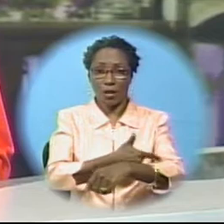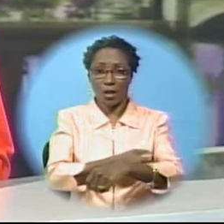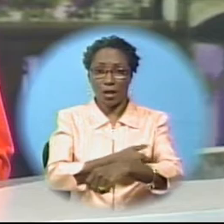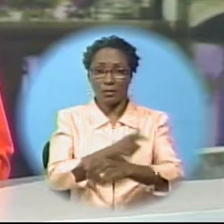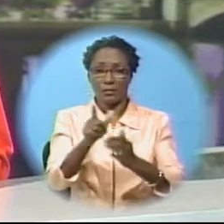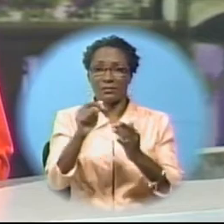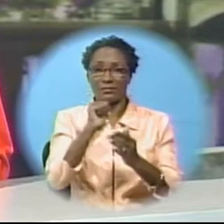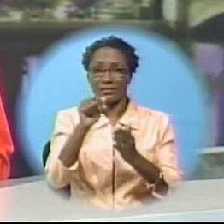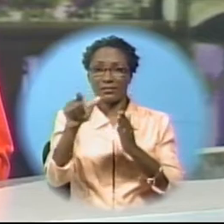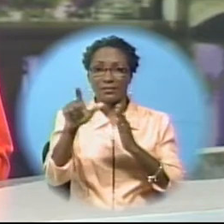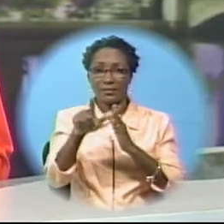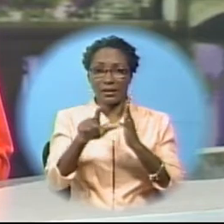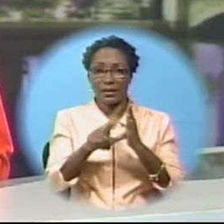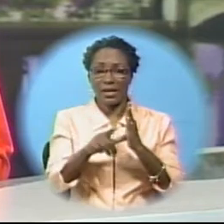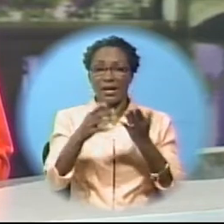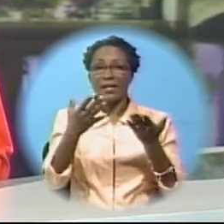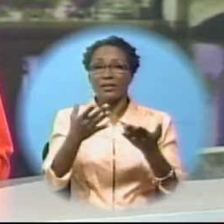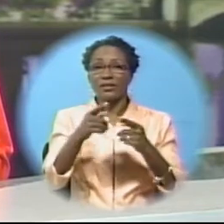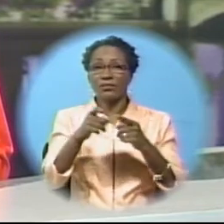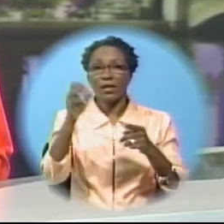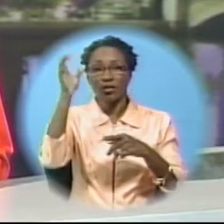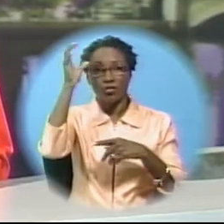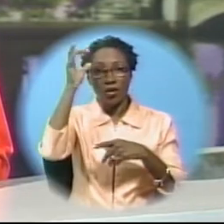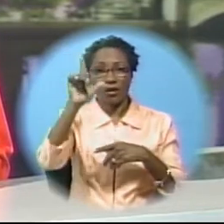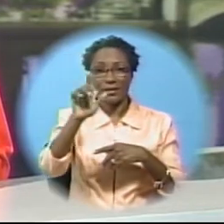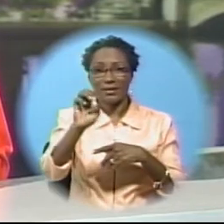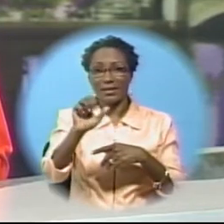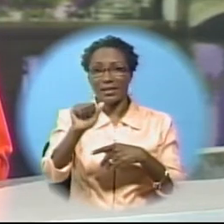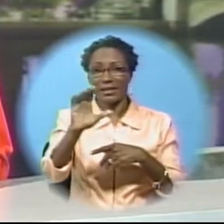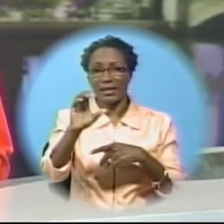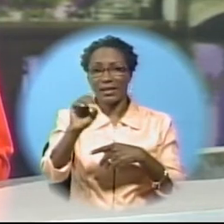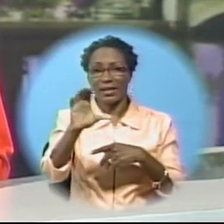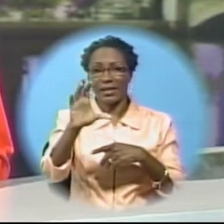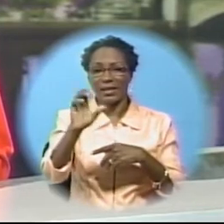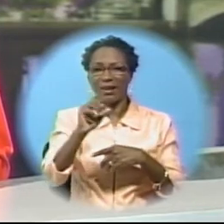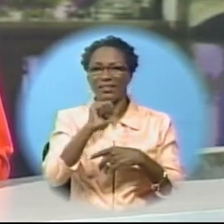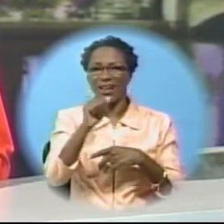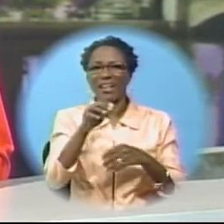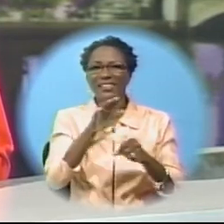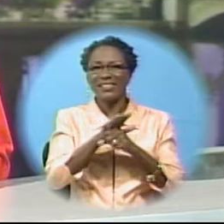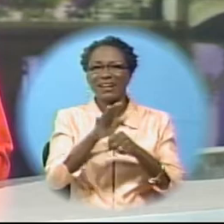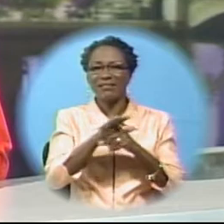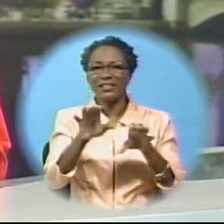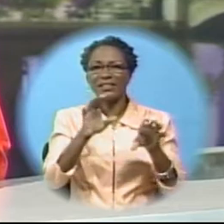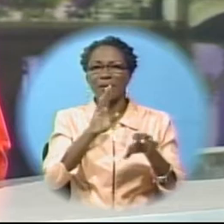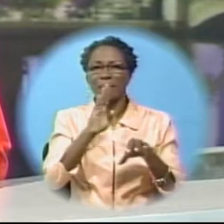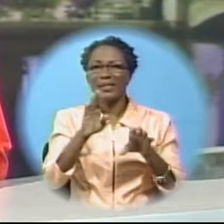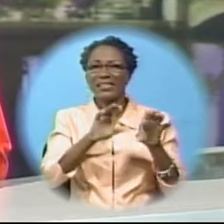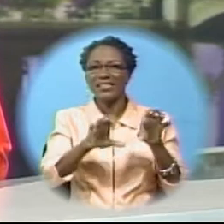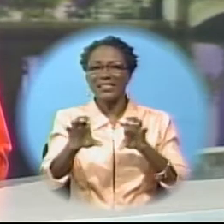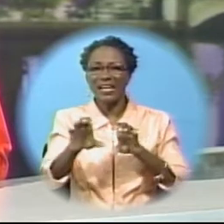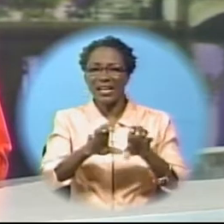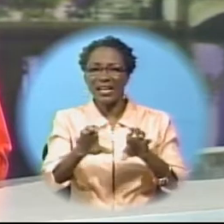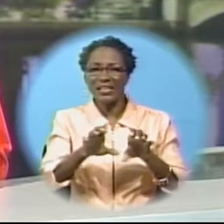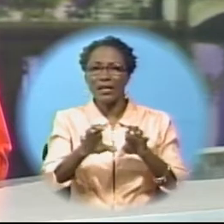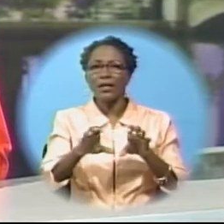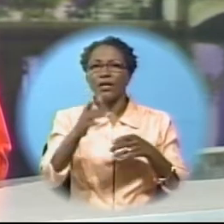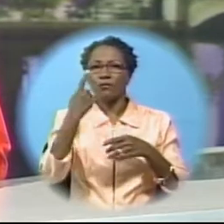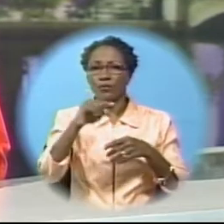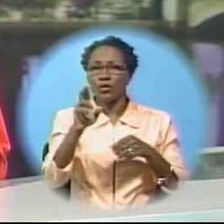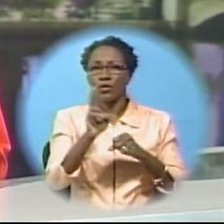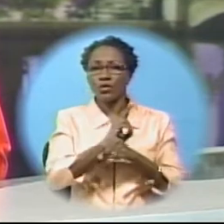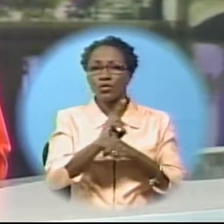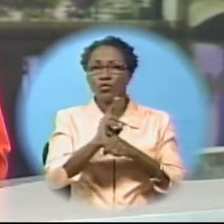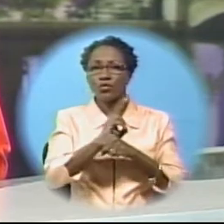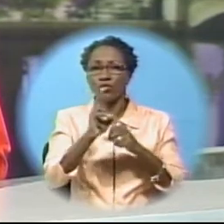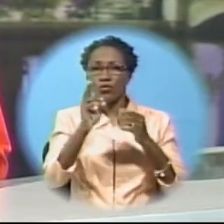Prosecutions, Charles Leacock, who contends not enough is being done to treat the user. He's arguing that punishment cannot always be the